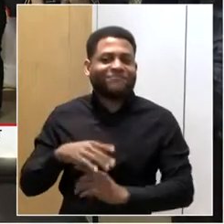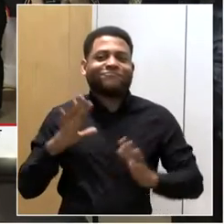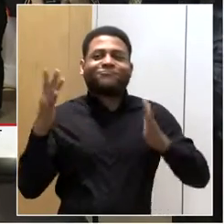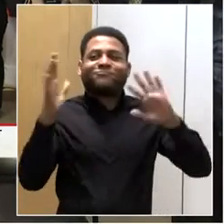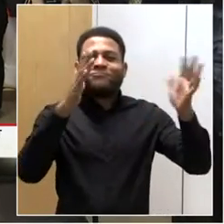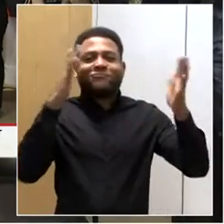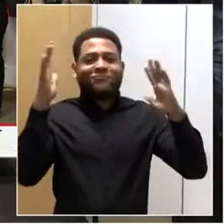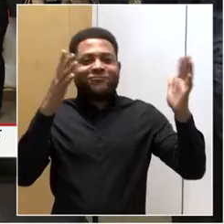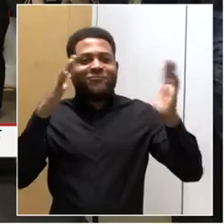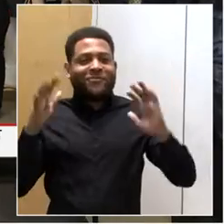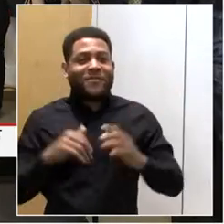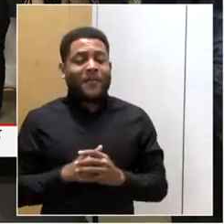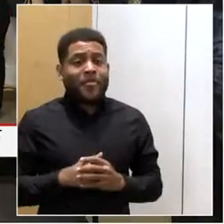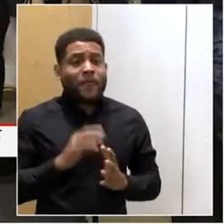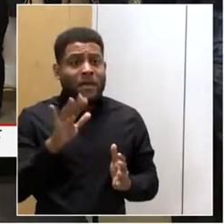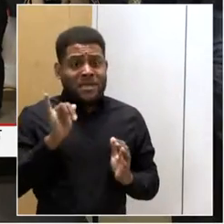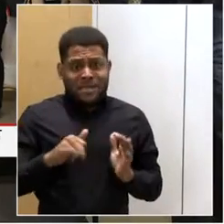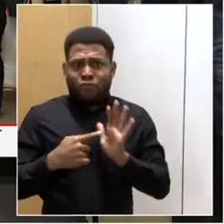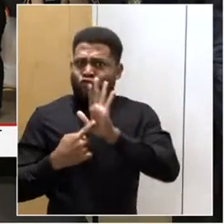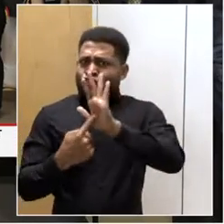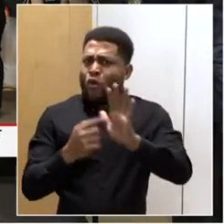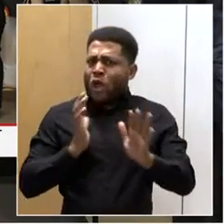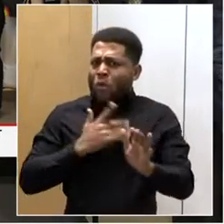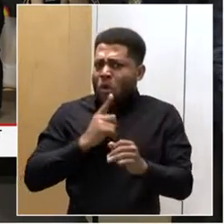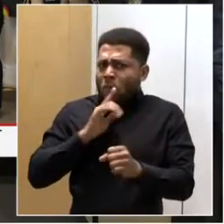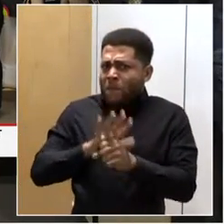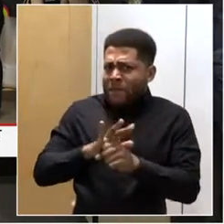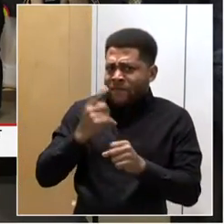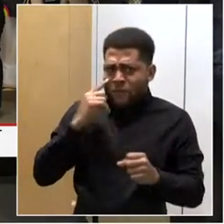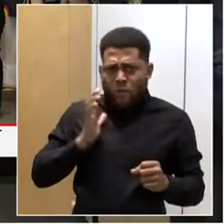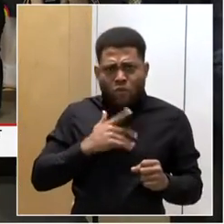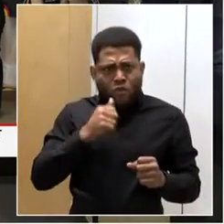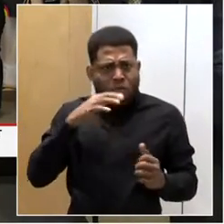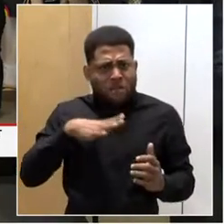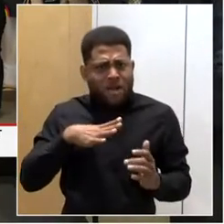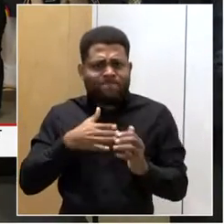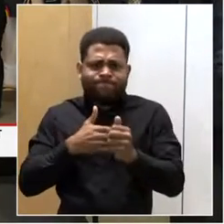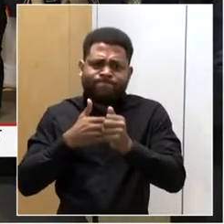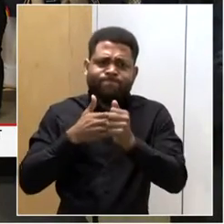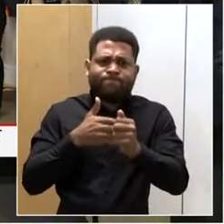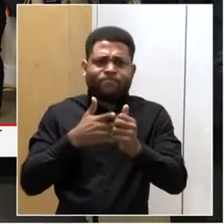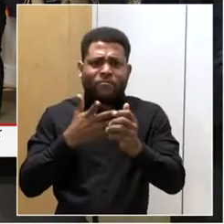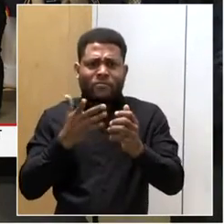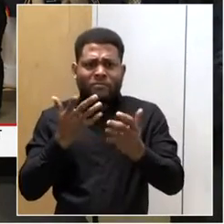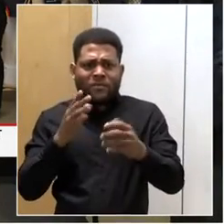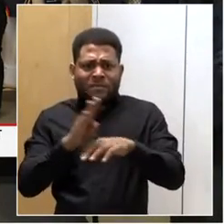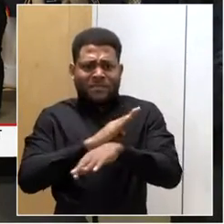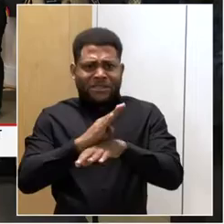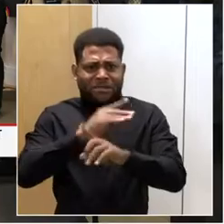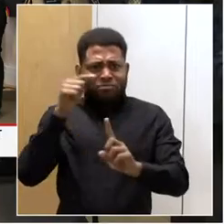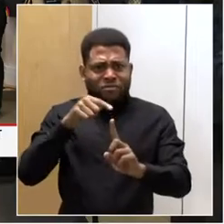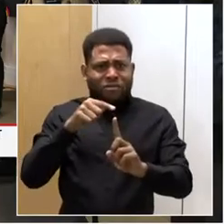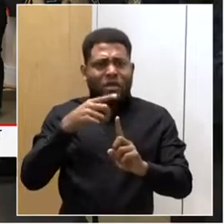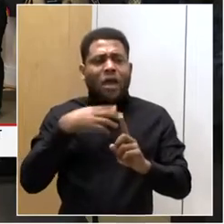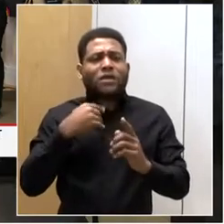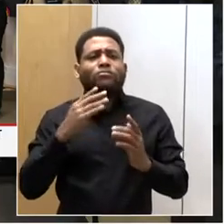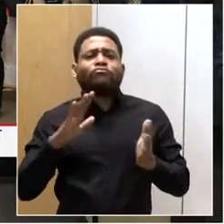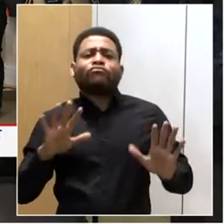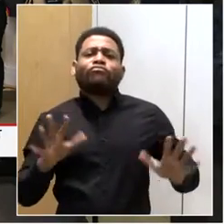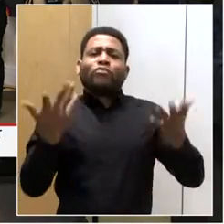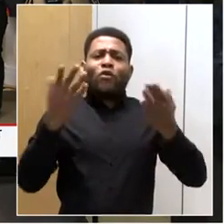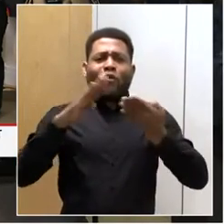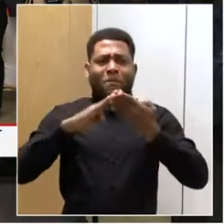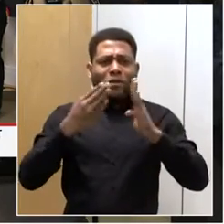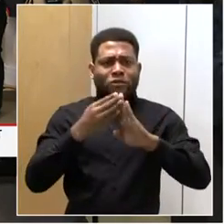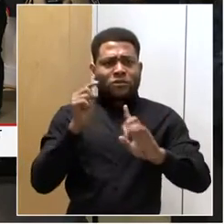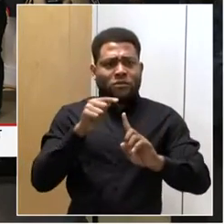Symbolizing our commitment to supporting women-led Main Street retail businesses and revitalizing communities. As an entrepreneur, I'm excited